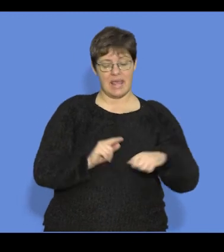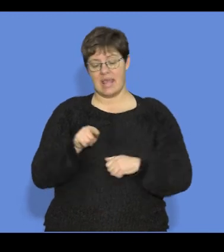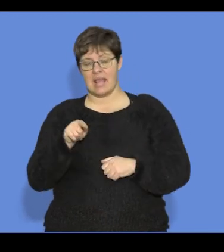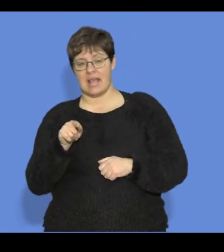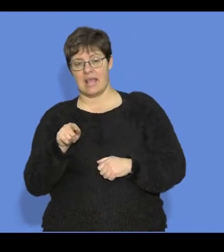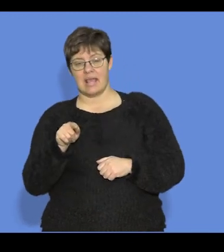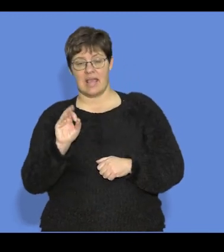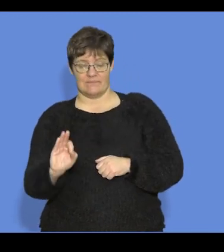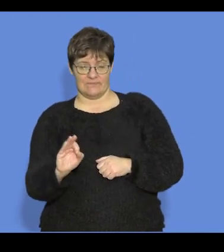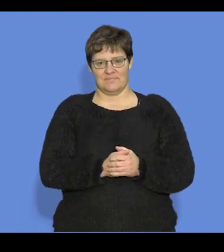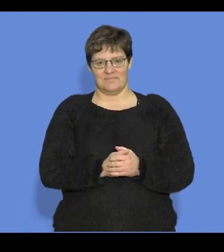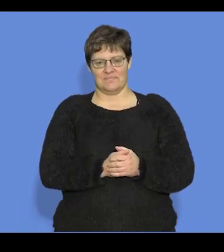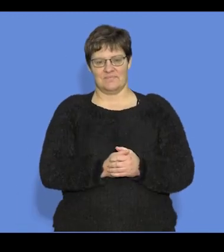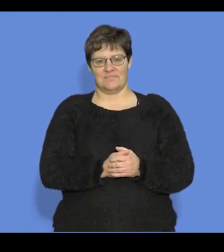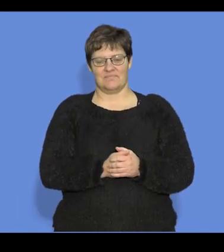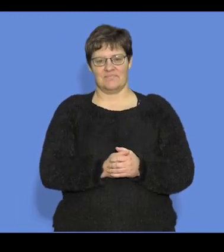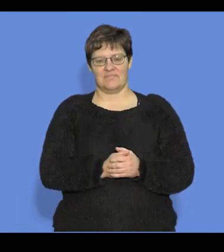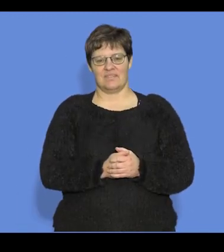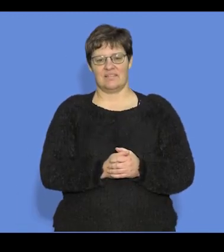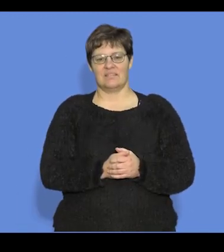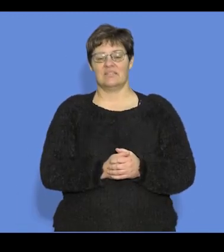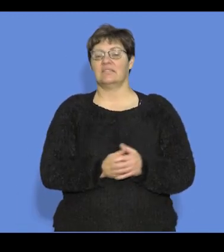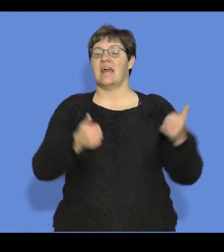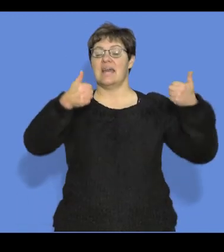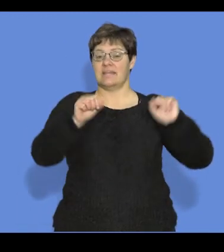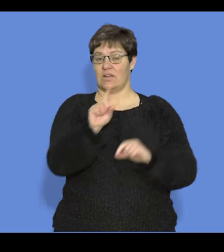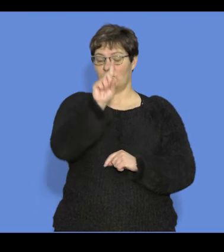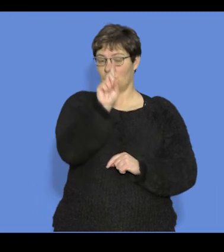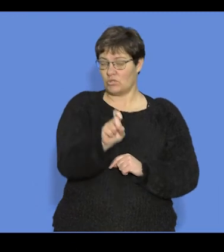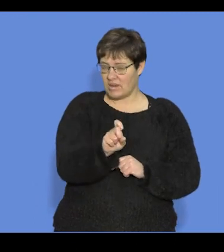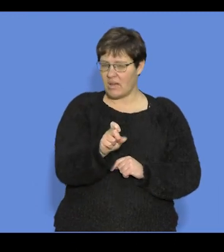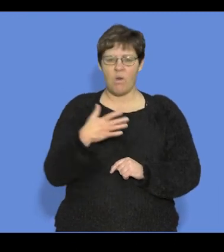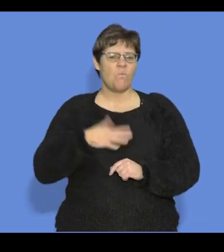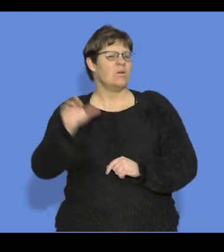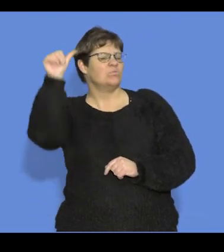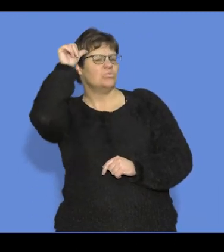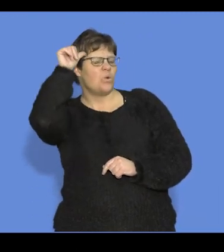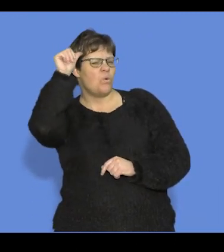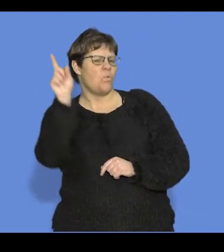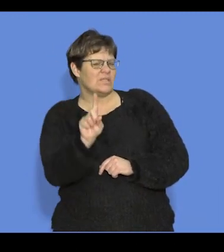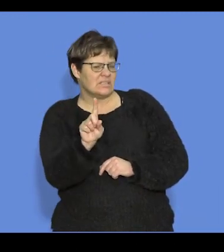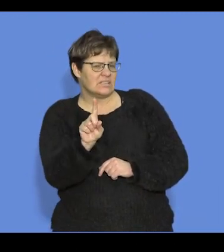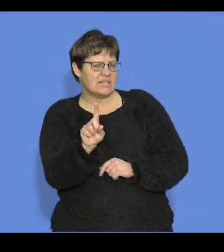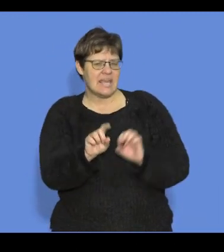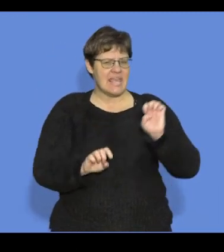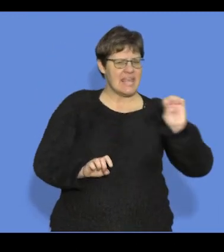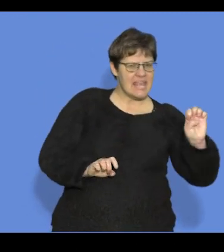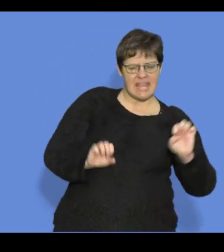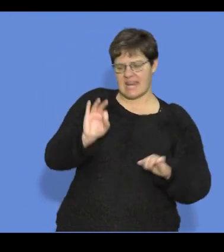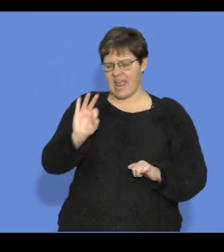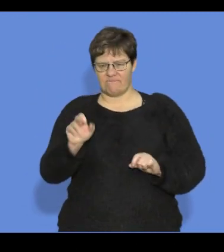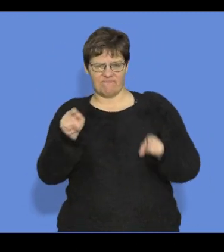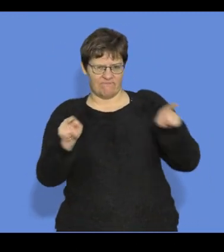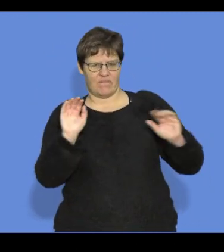and F. The next question asks you to compare tissue E and